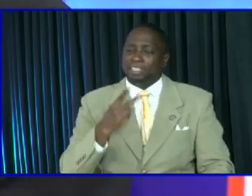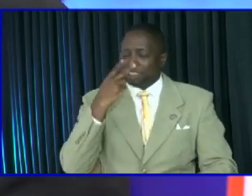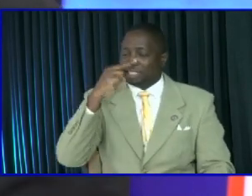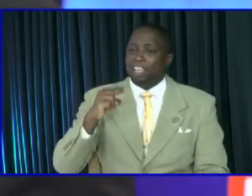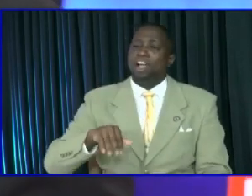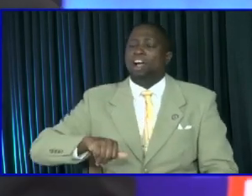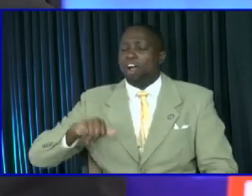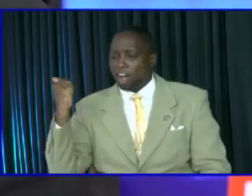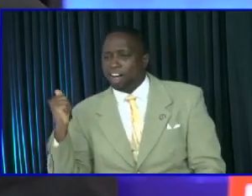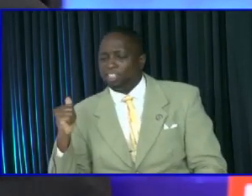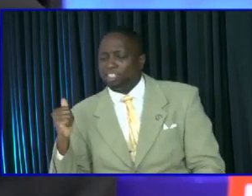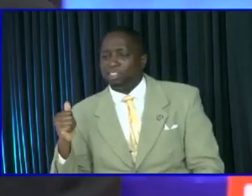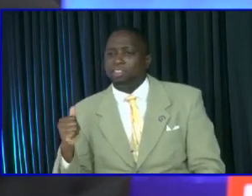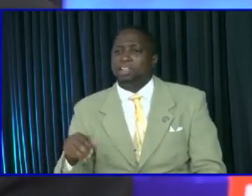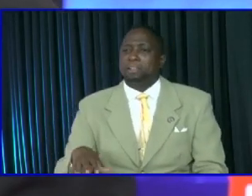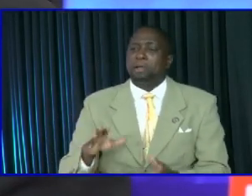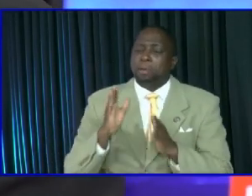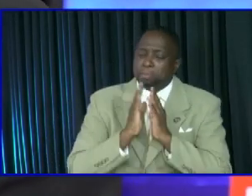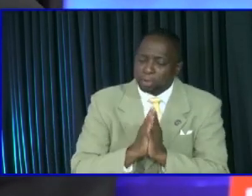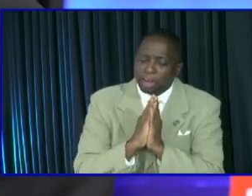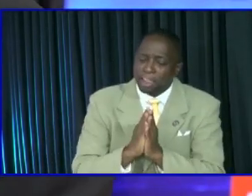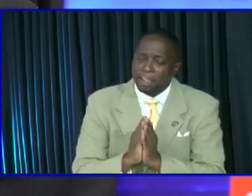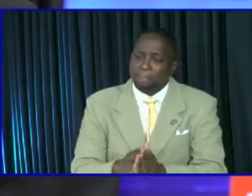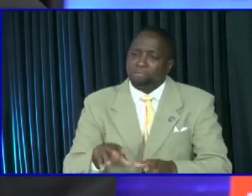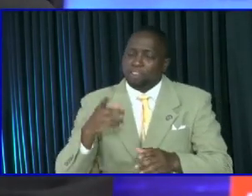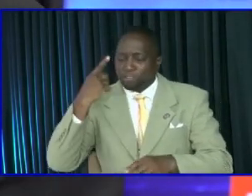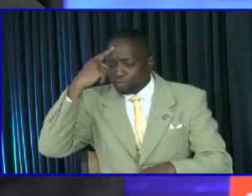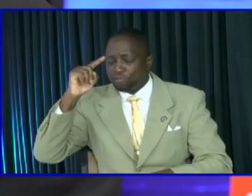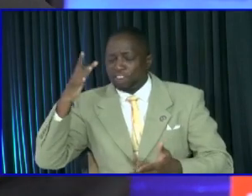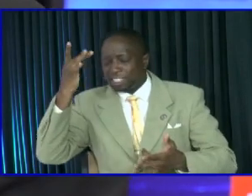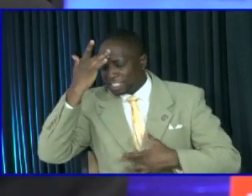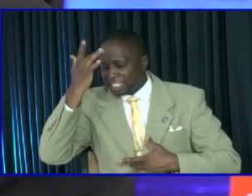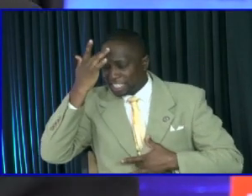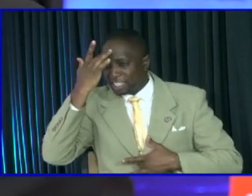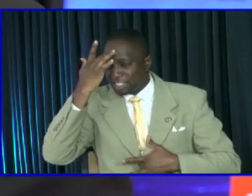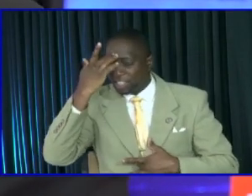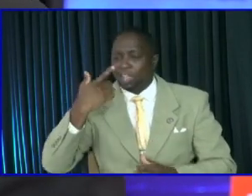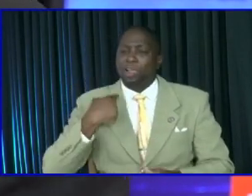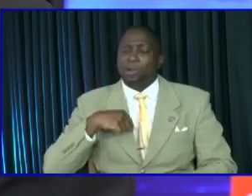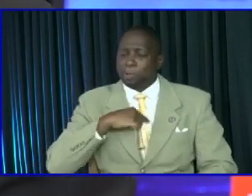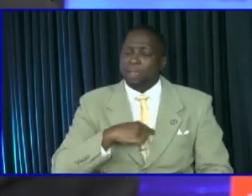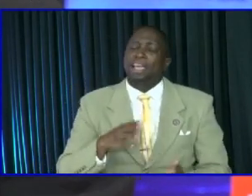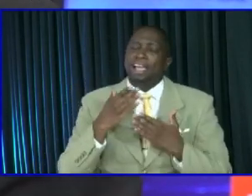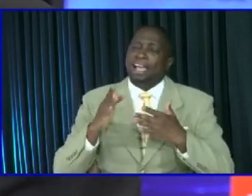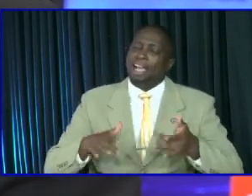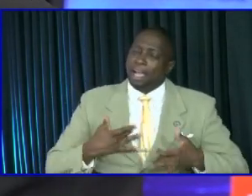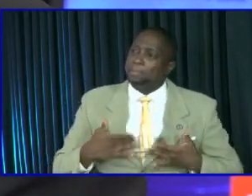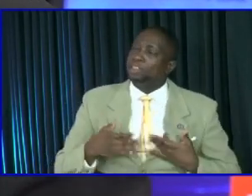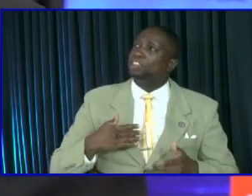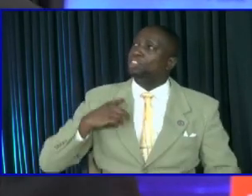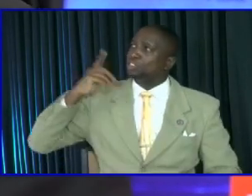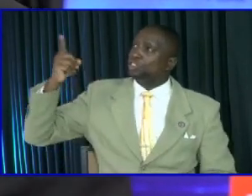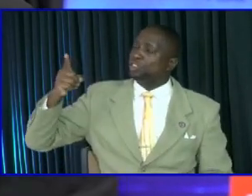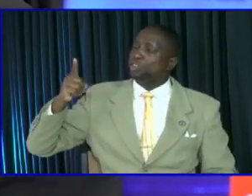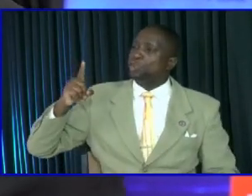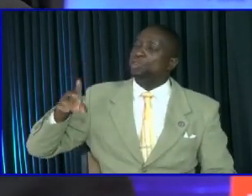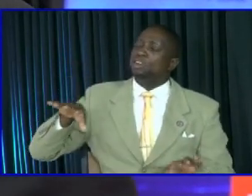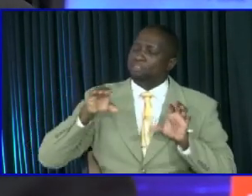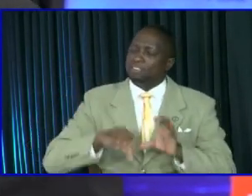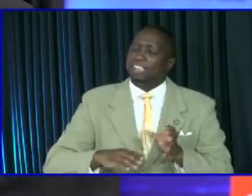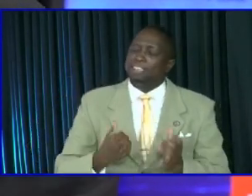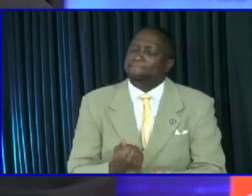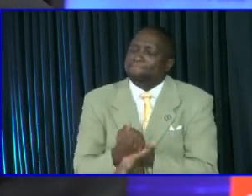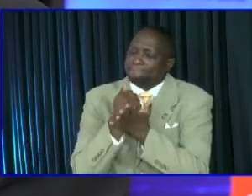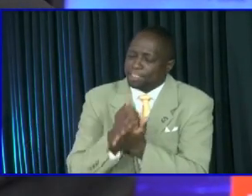of sickness, O God. We are thankful that you're on your ward round now. You're on your home round now, and you're